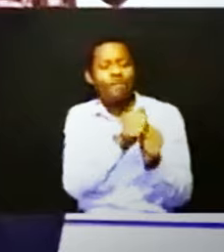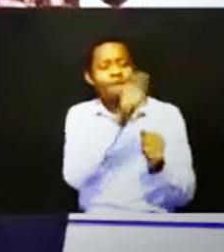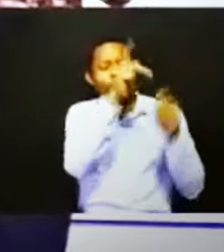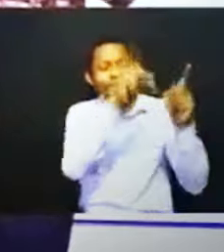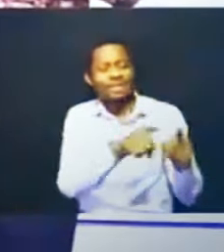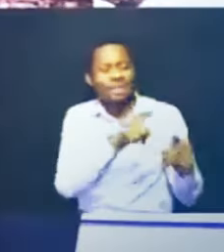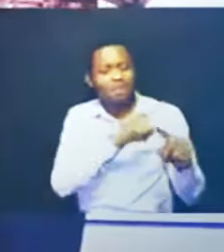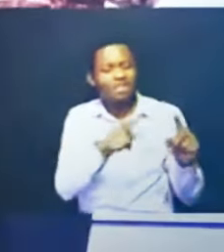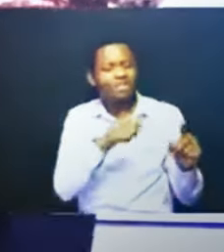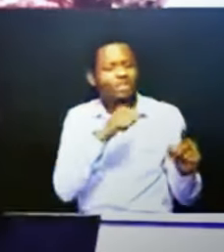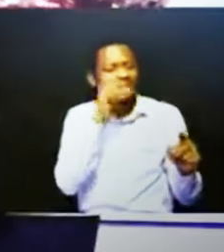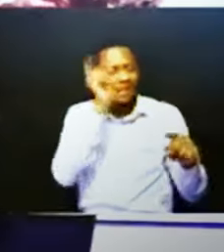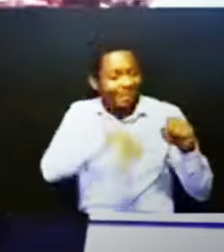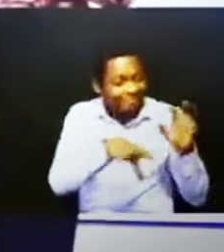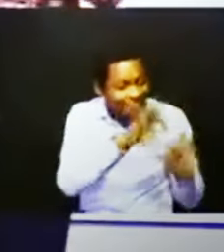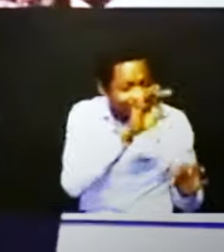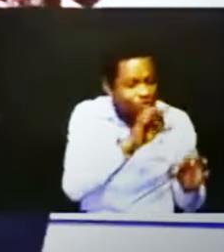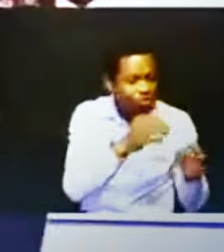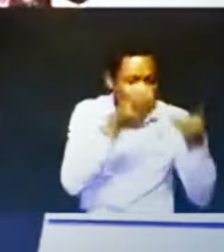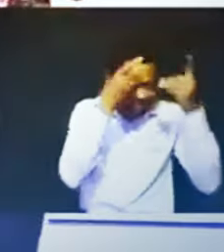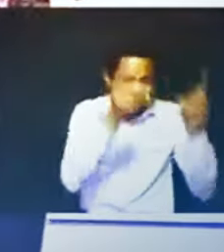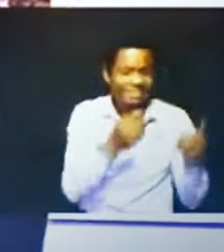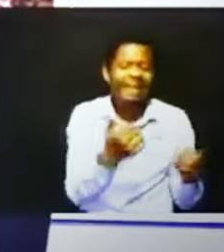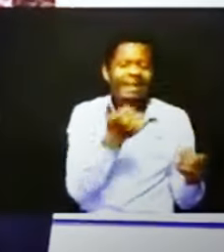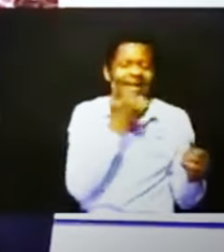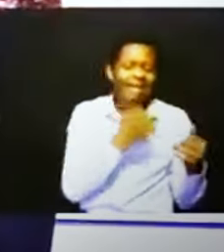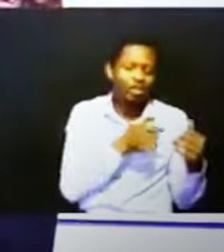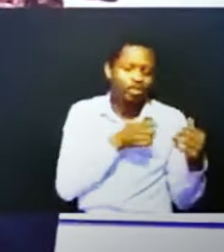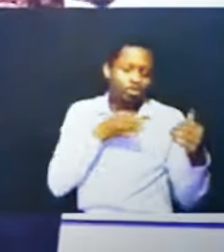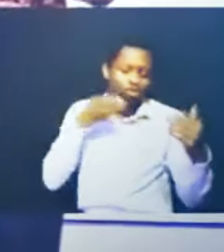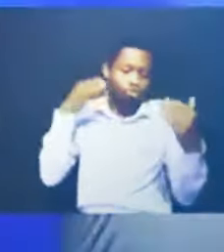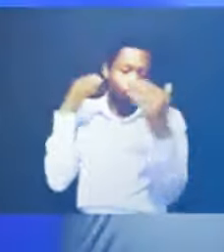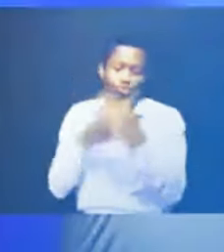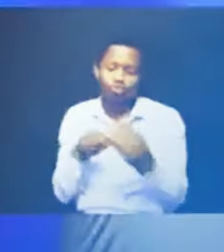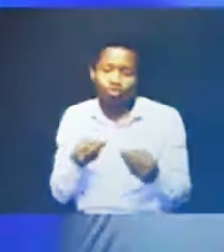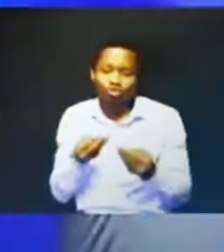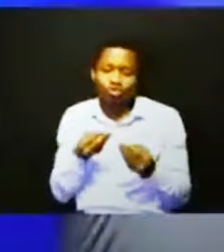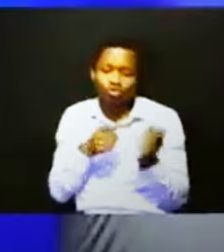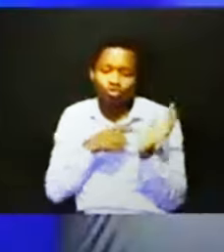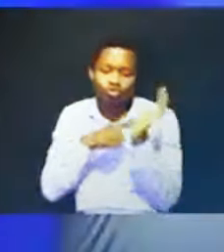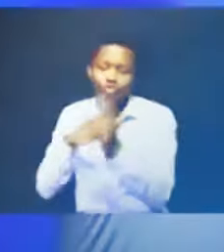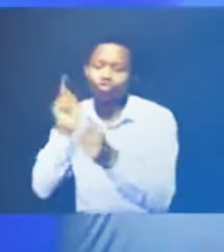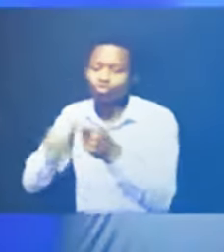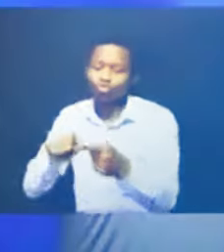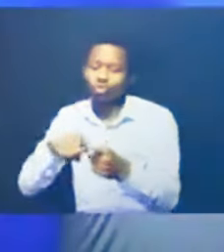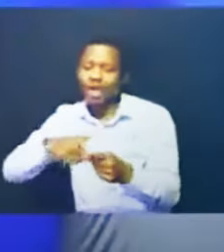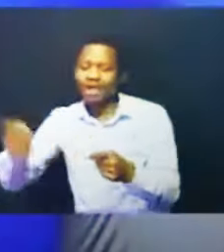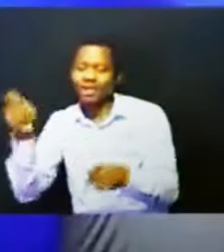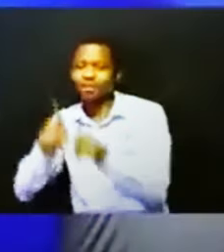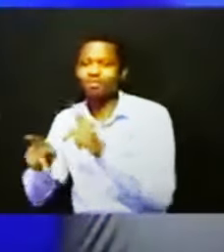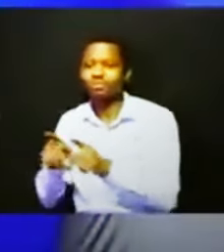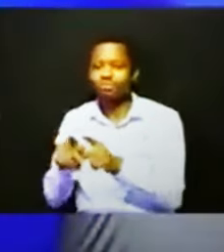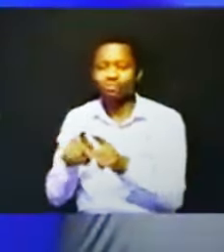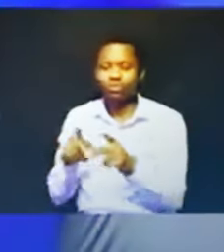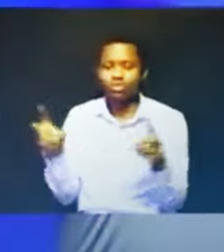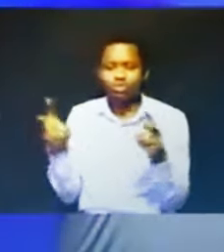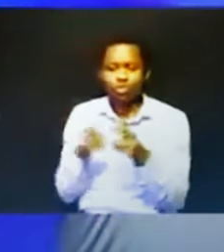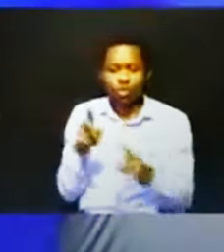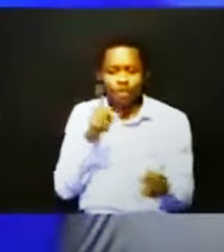him. So if you are not careful and you are a pastor, you make any careless remark, then they attack